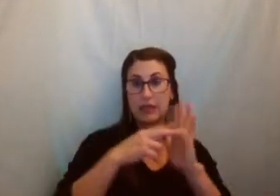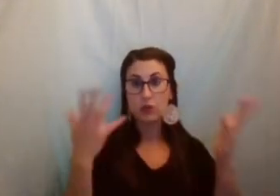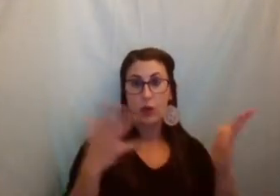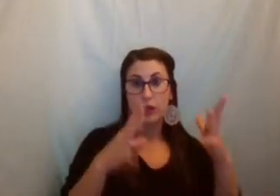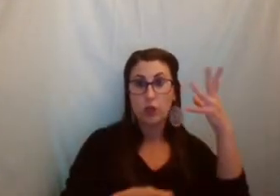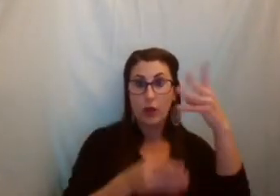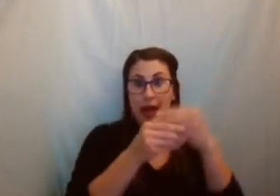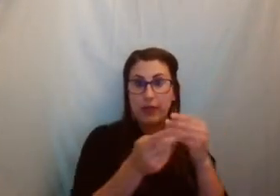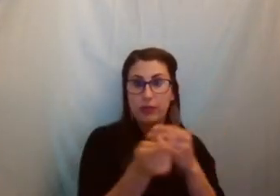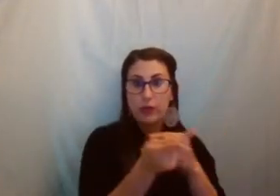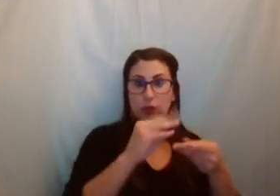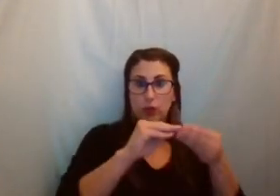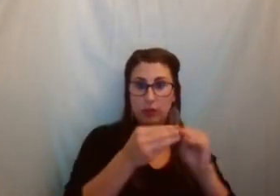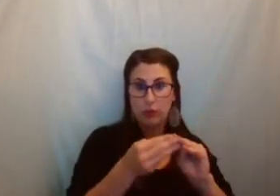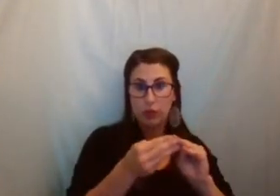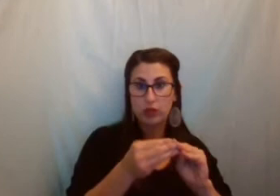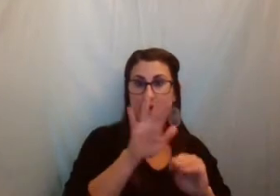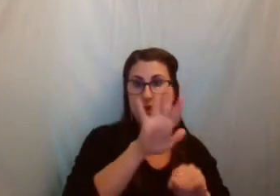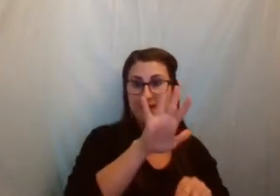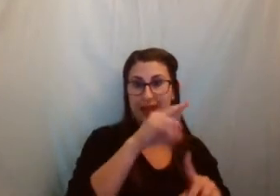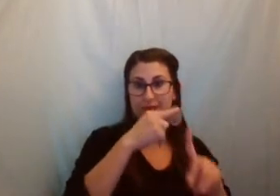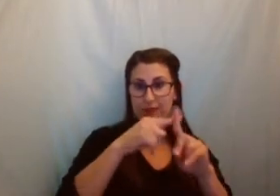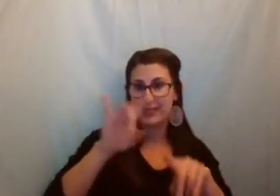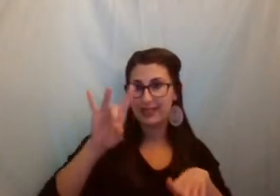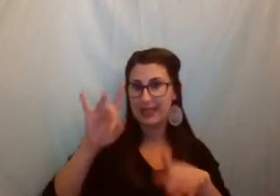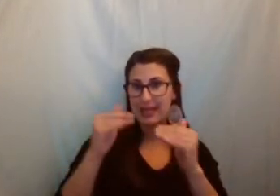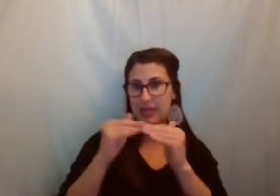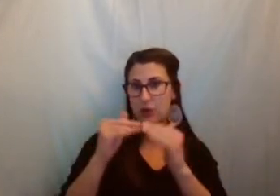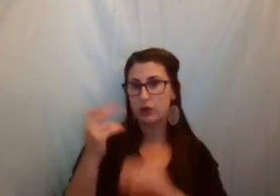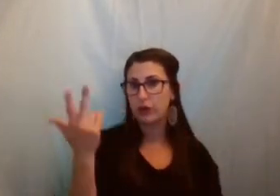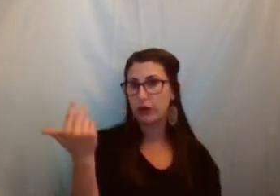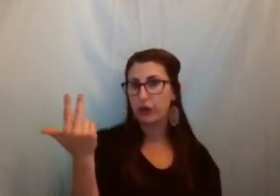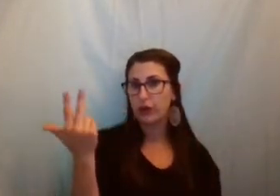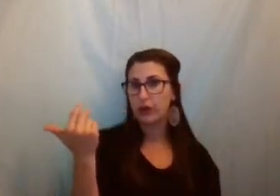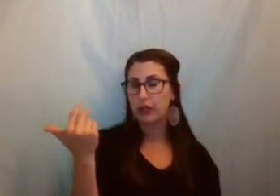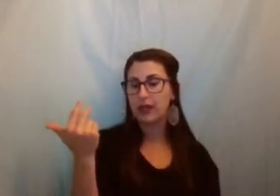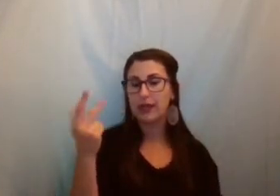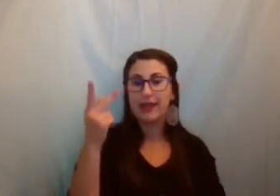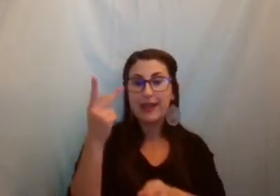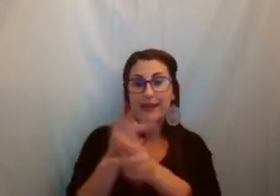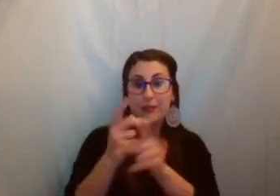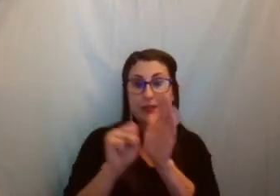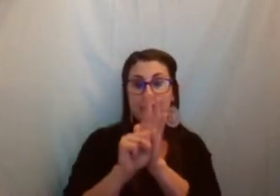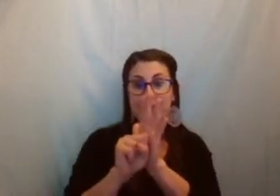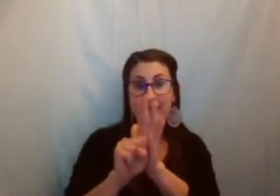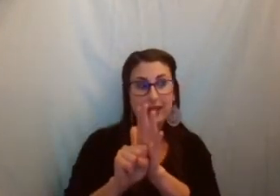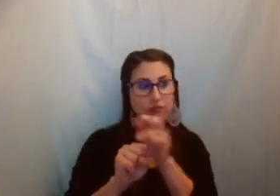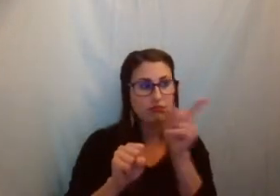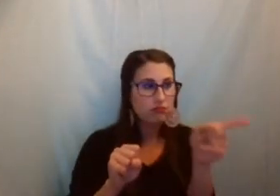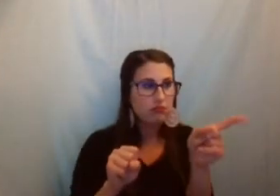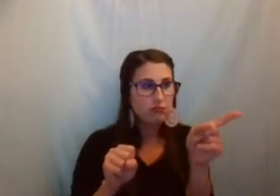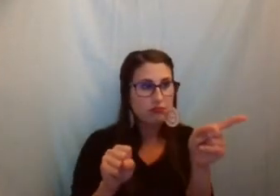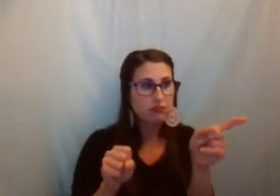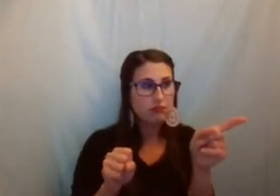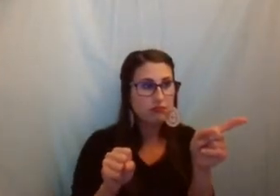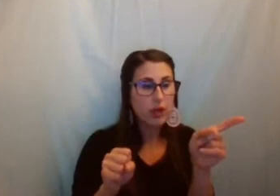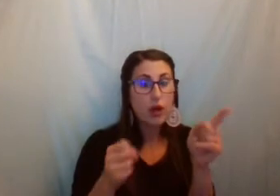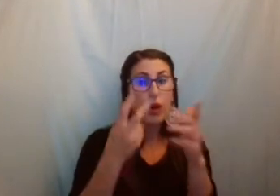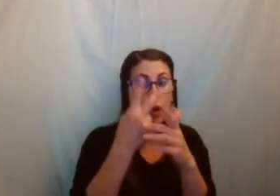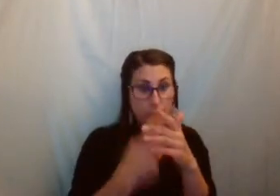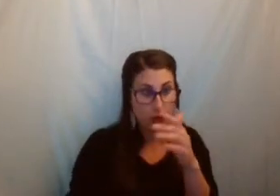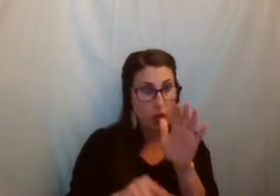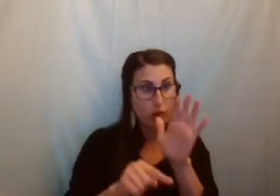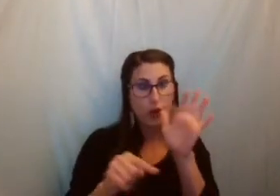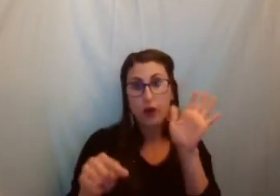numbers and keep the sign. So 5 plus 8, that's 13, and keep the sign. Okay,